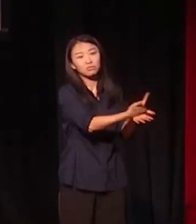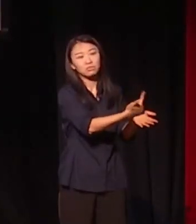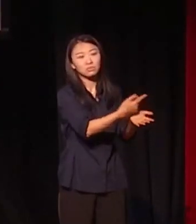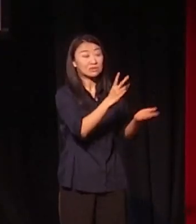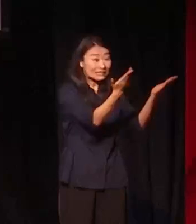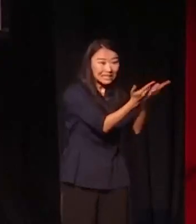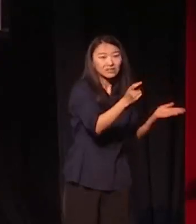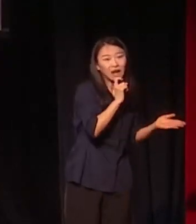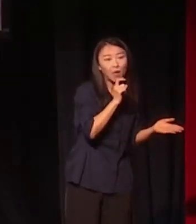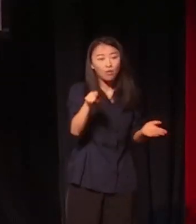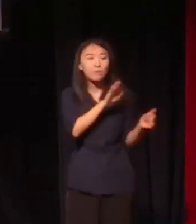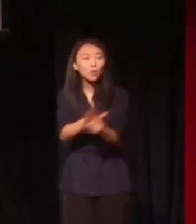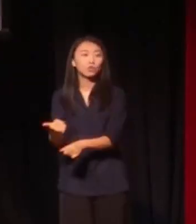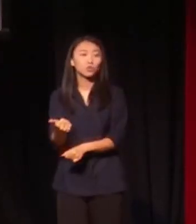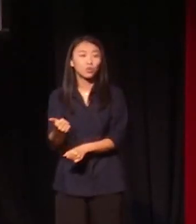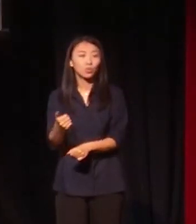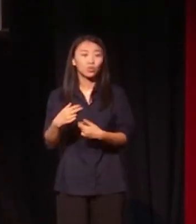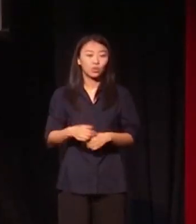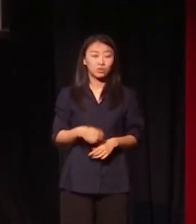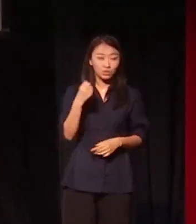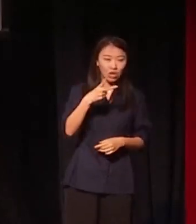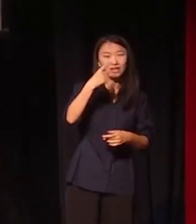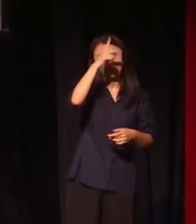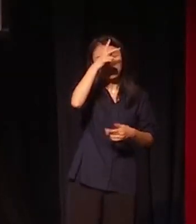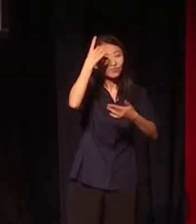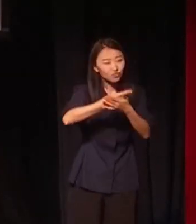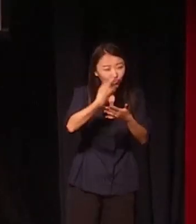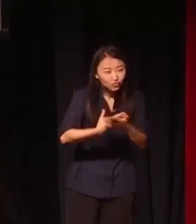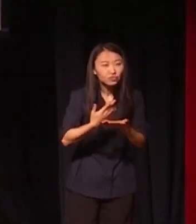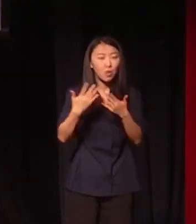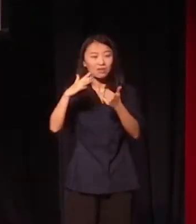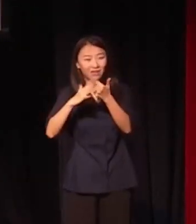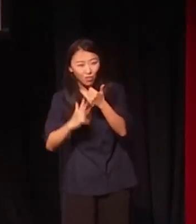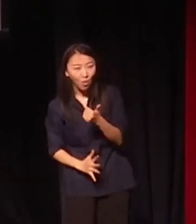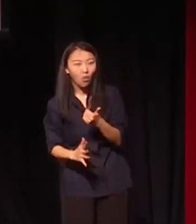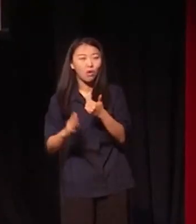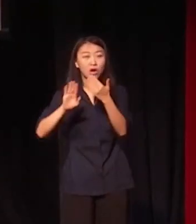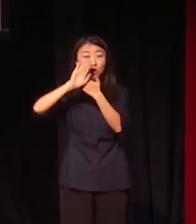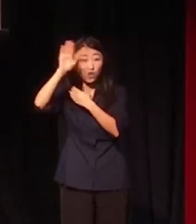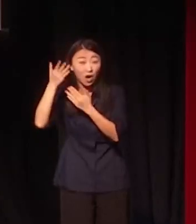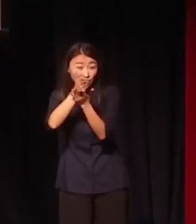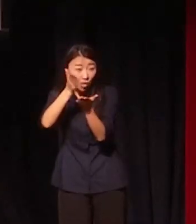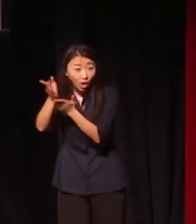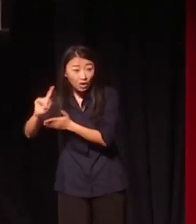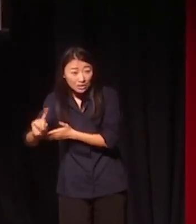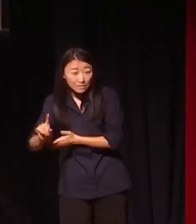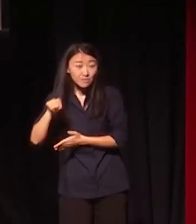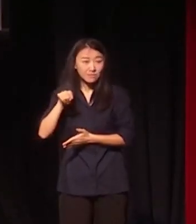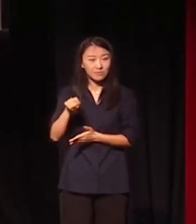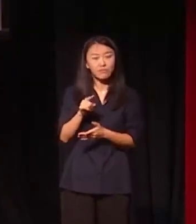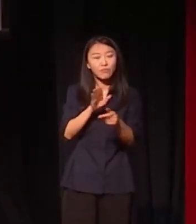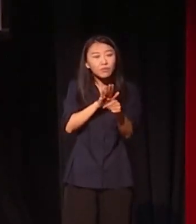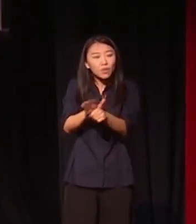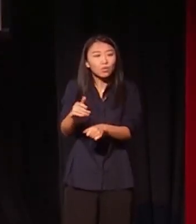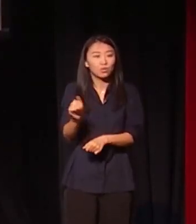of practice and also perceptions and policy implications really does inform the way that we educate.